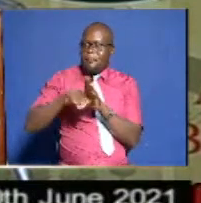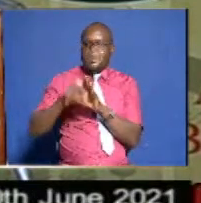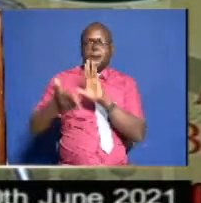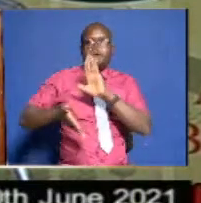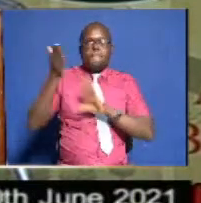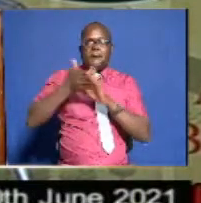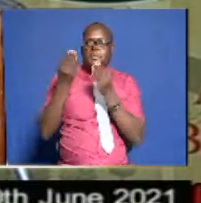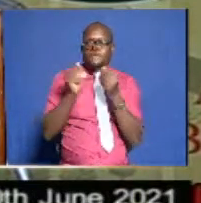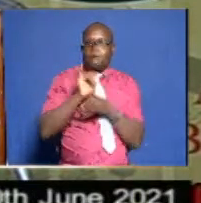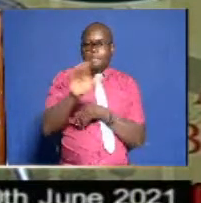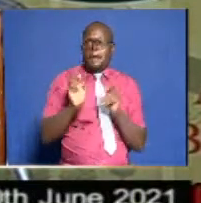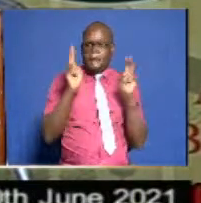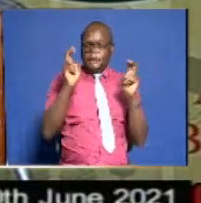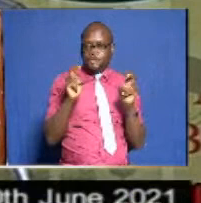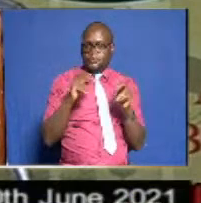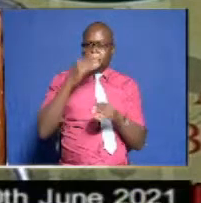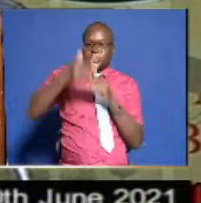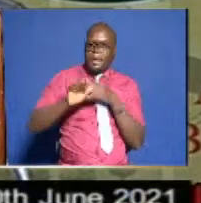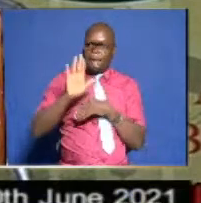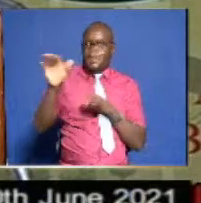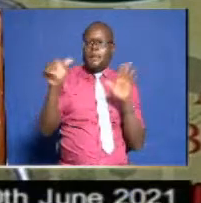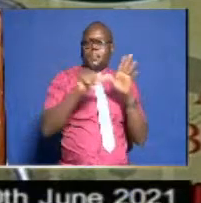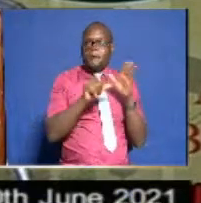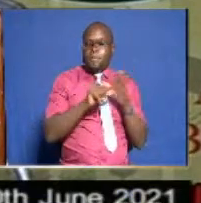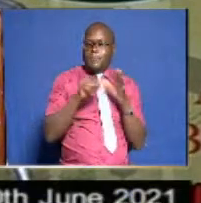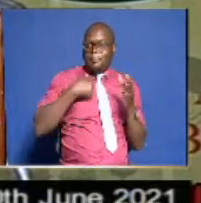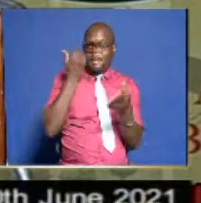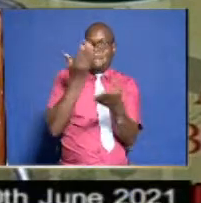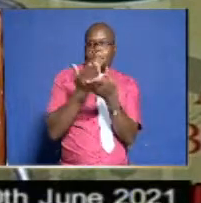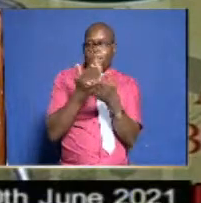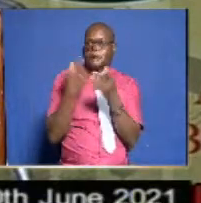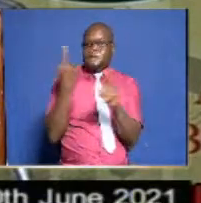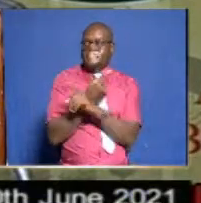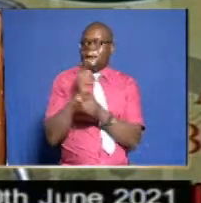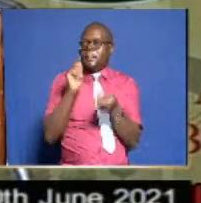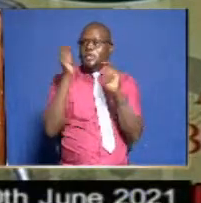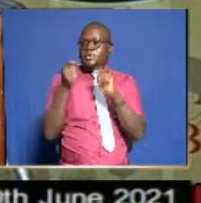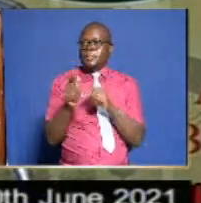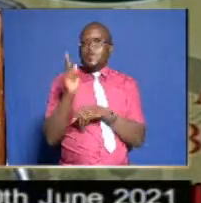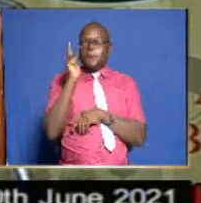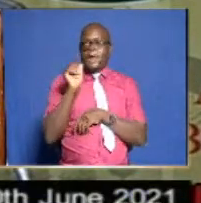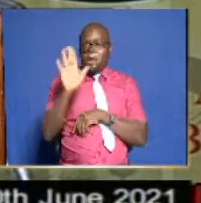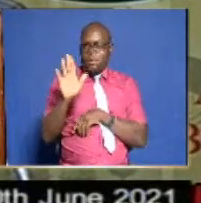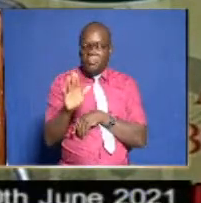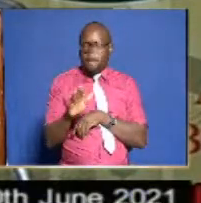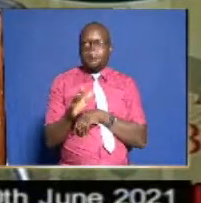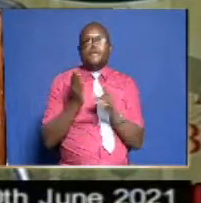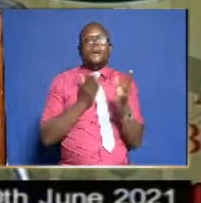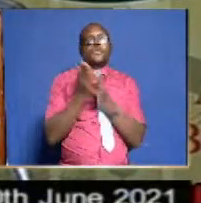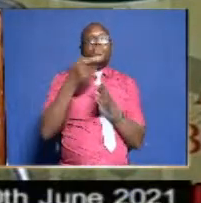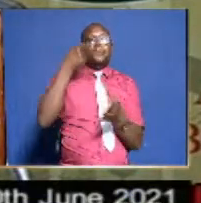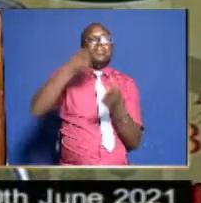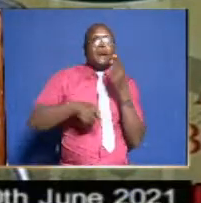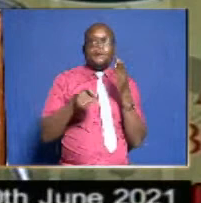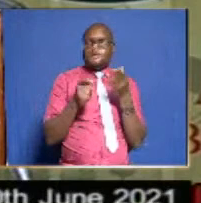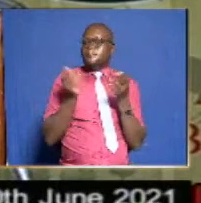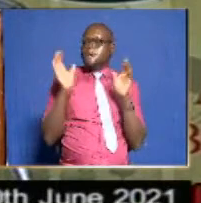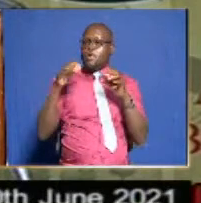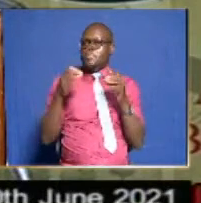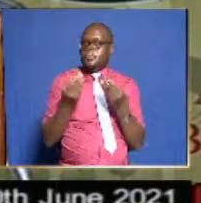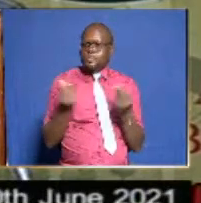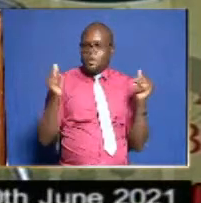hear and conclude cases, I have proposed various amendments to the Act through Tax Appeals Tribunal Bill